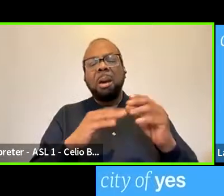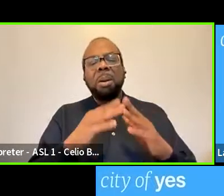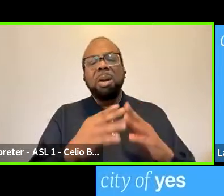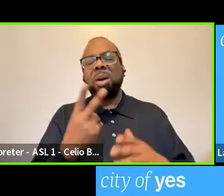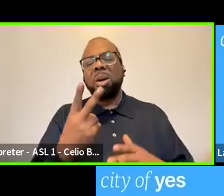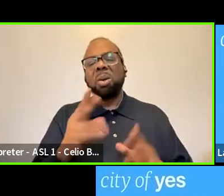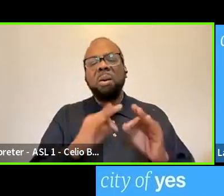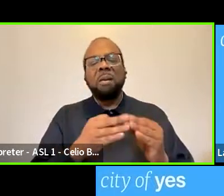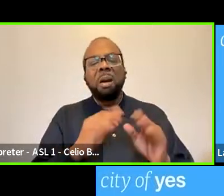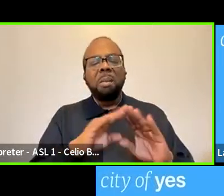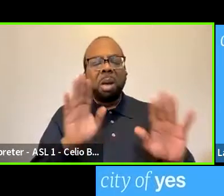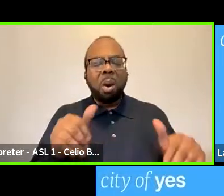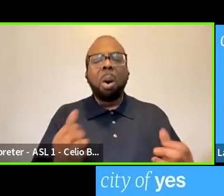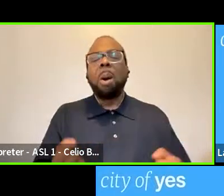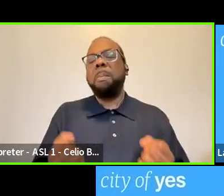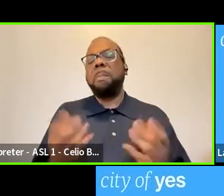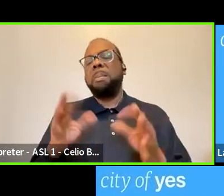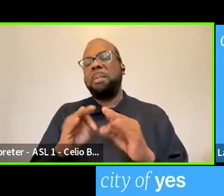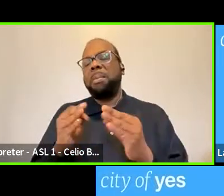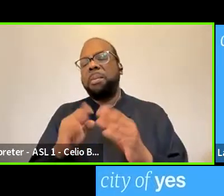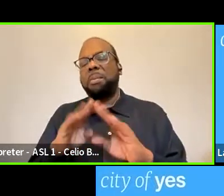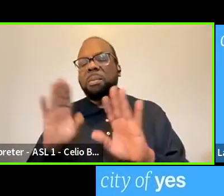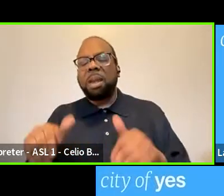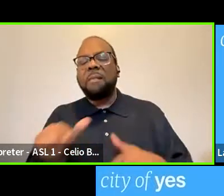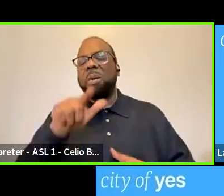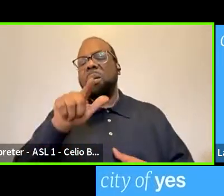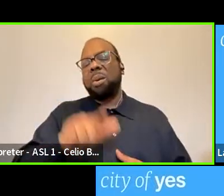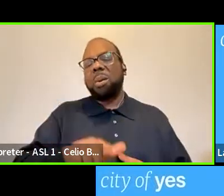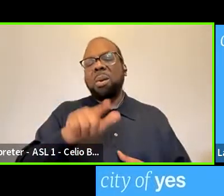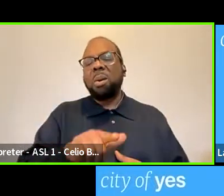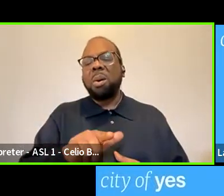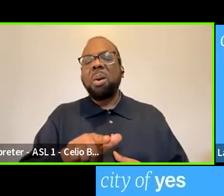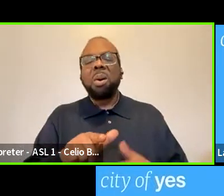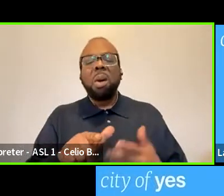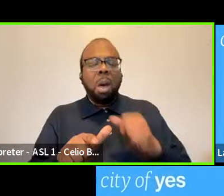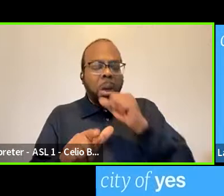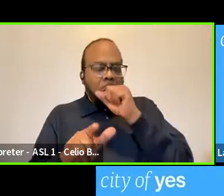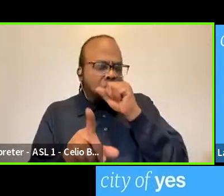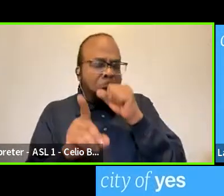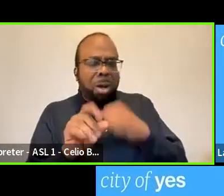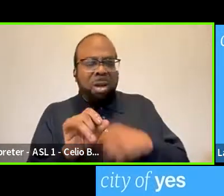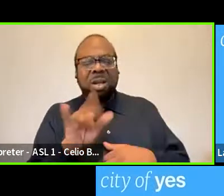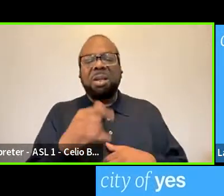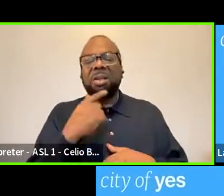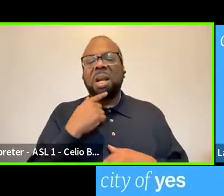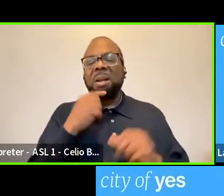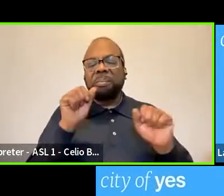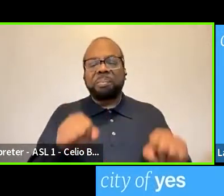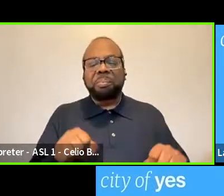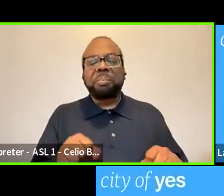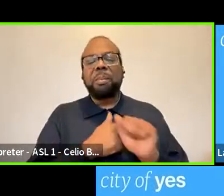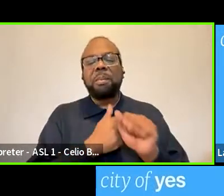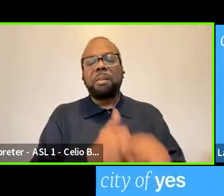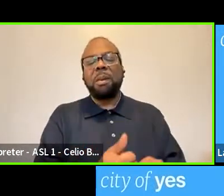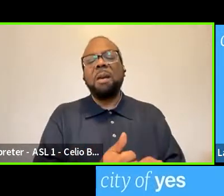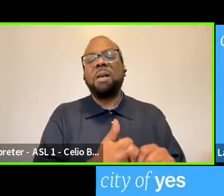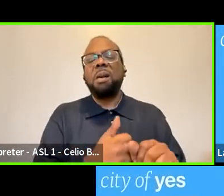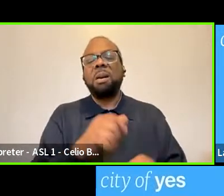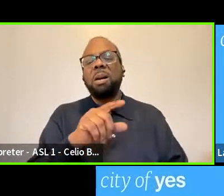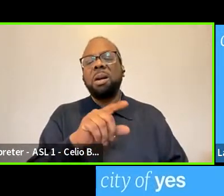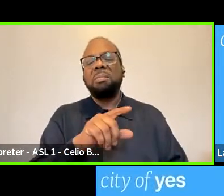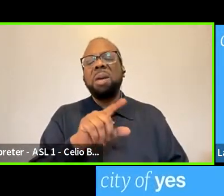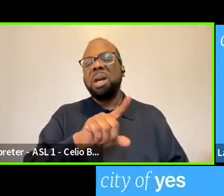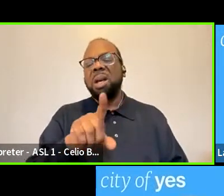can or the multi-family homes that low-density multi-family districts say that they can under the existing zoning today but because of these